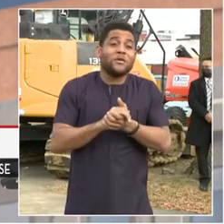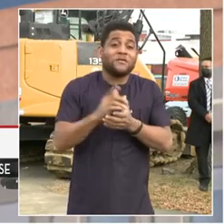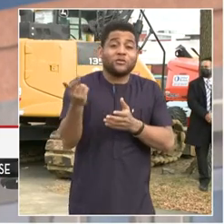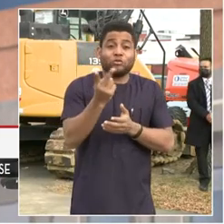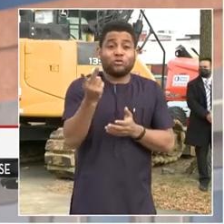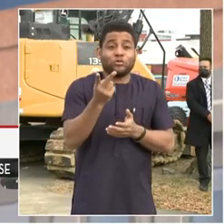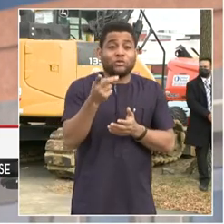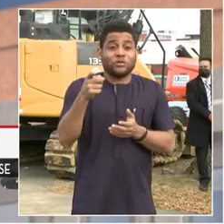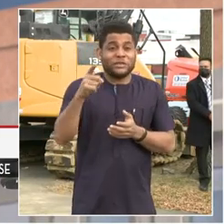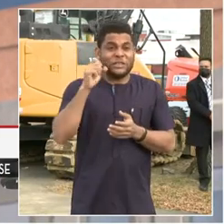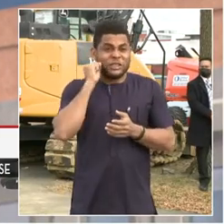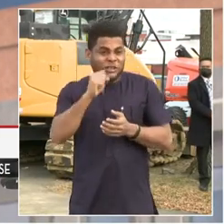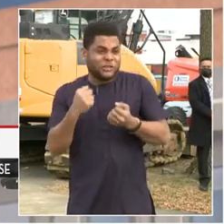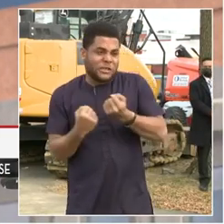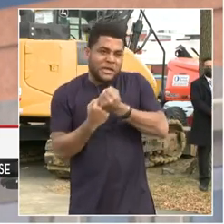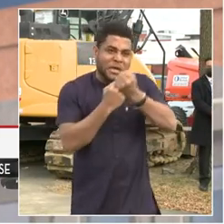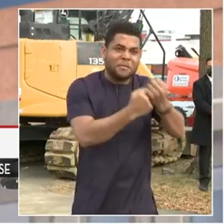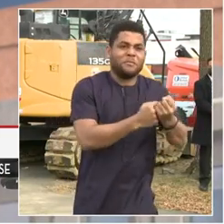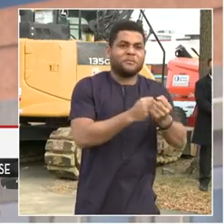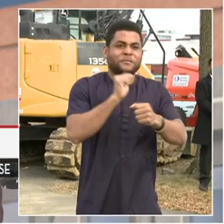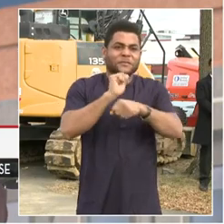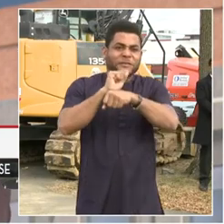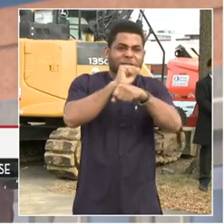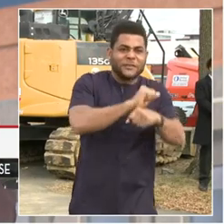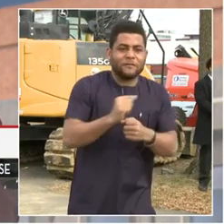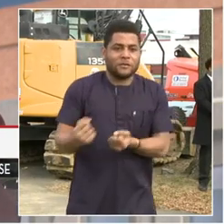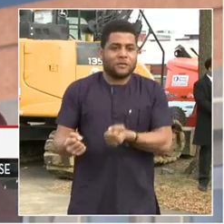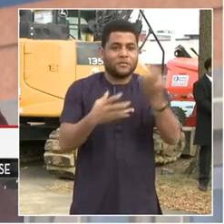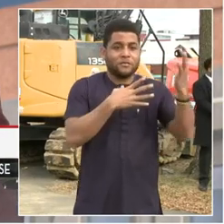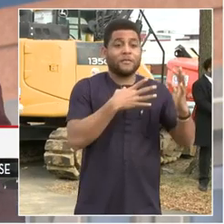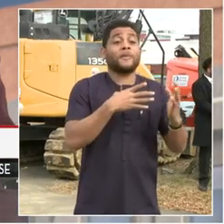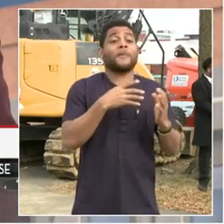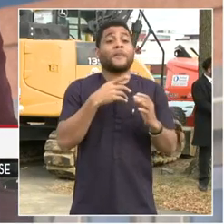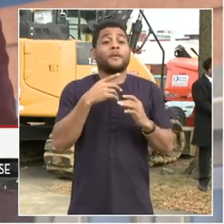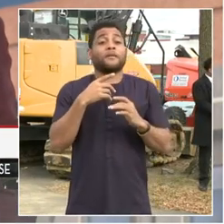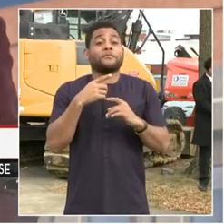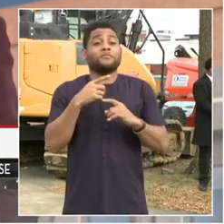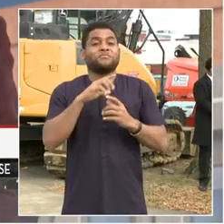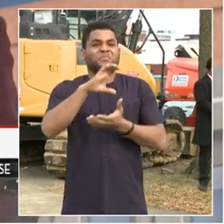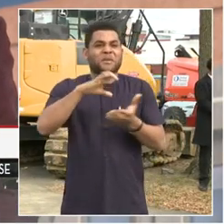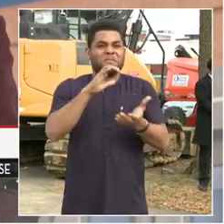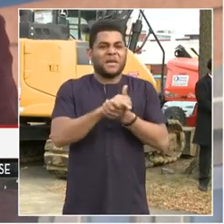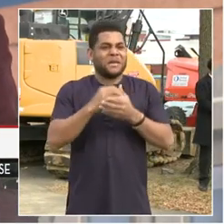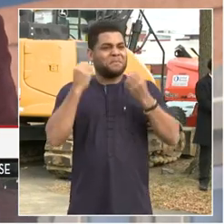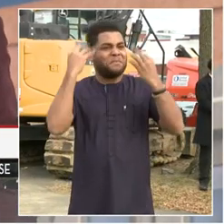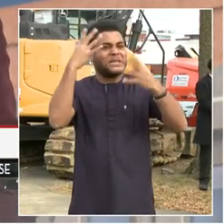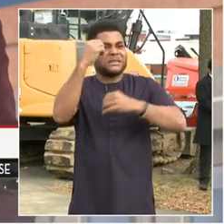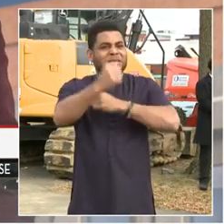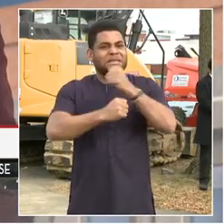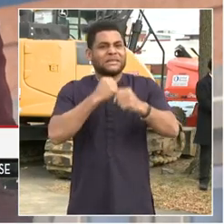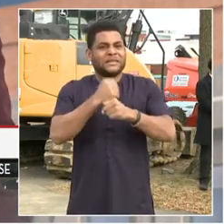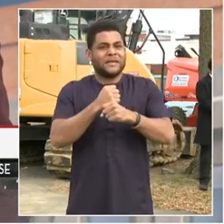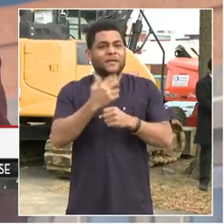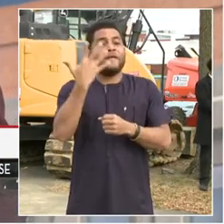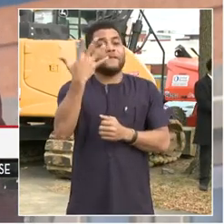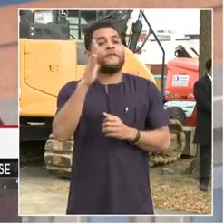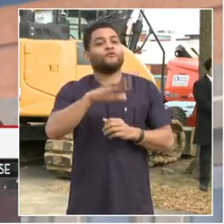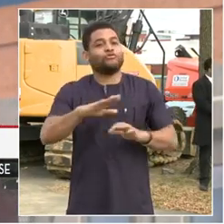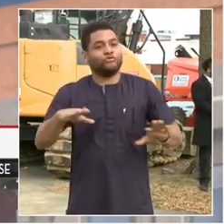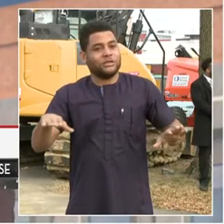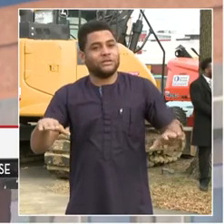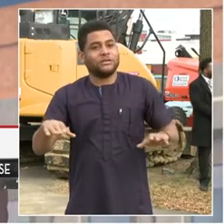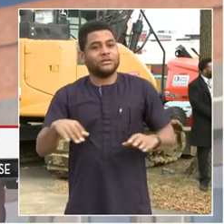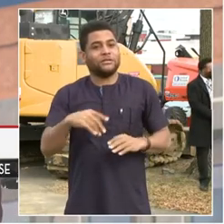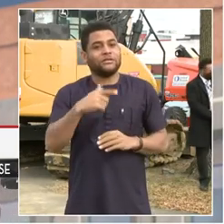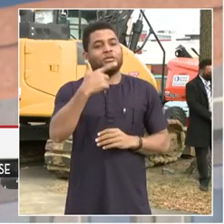44 years. They had 5 children together and 21 grandchildren. And she was one of the first people